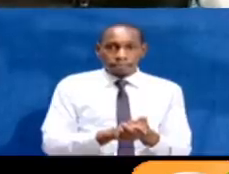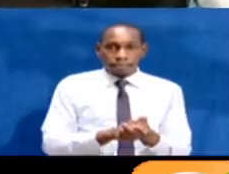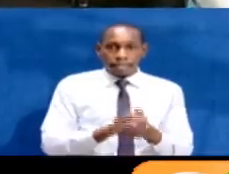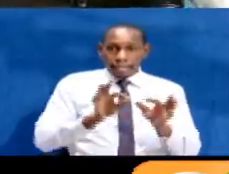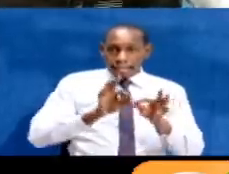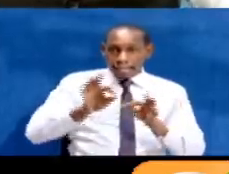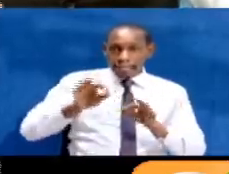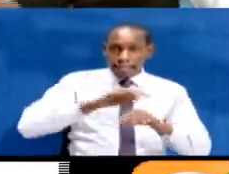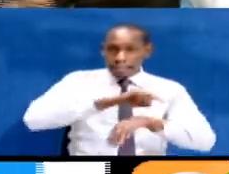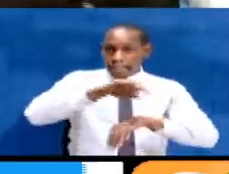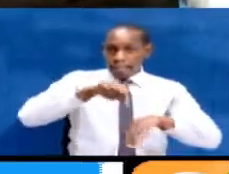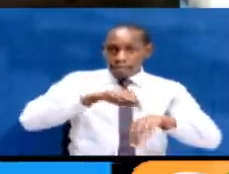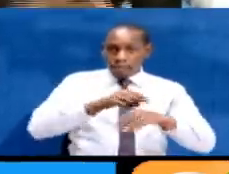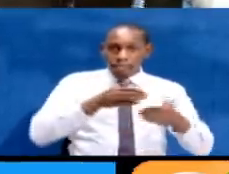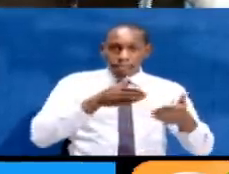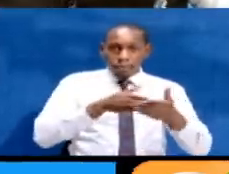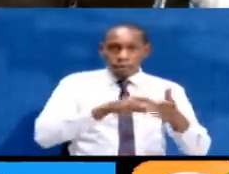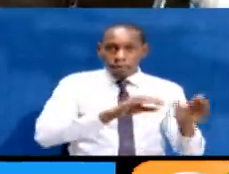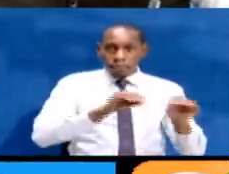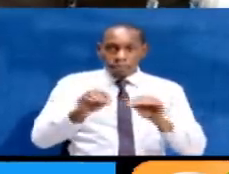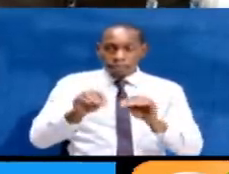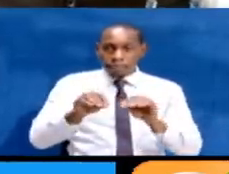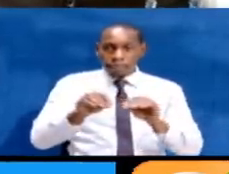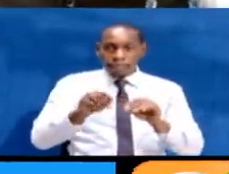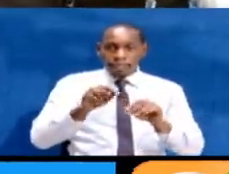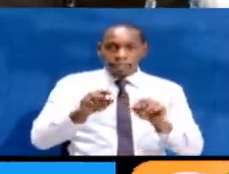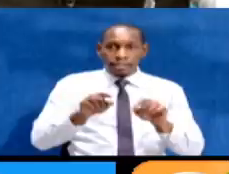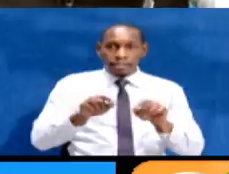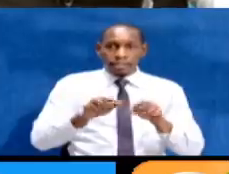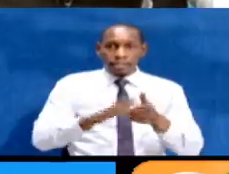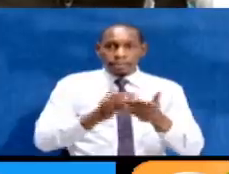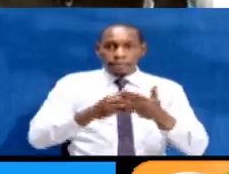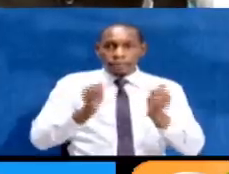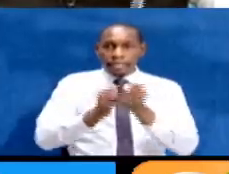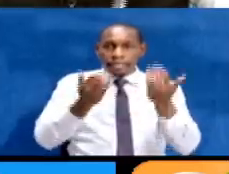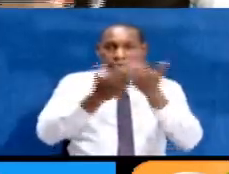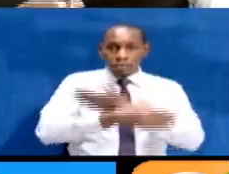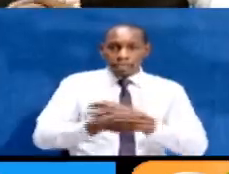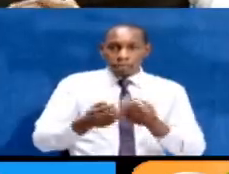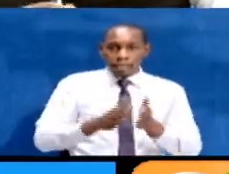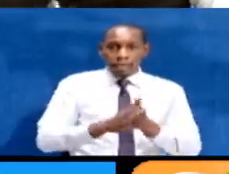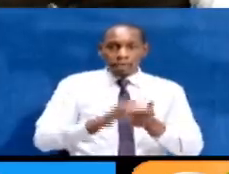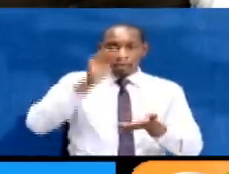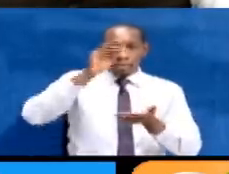increasing the curfew hours. Increasing the curfew hours rather, yeah. And bringing forward the hour from 10 o'clock